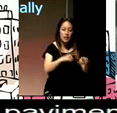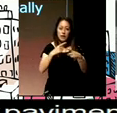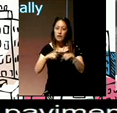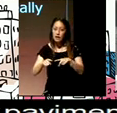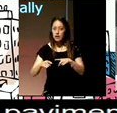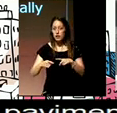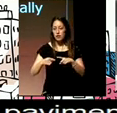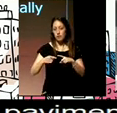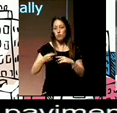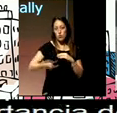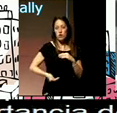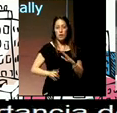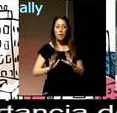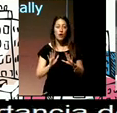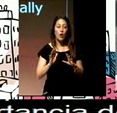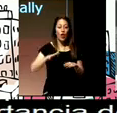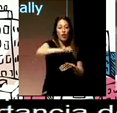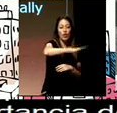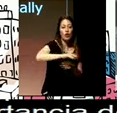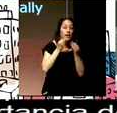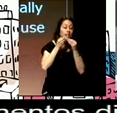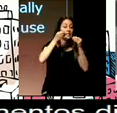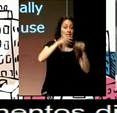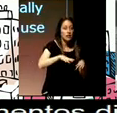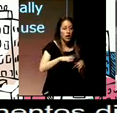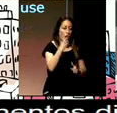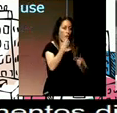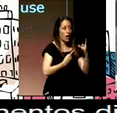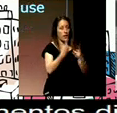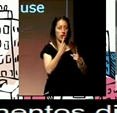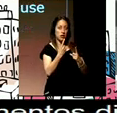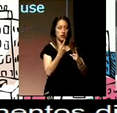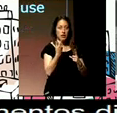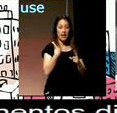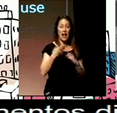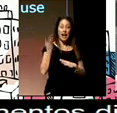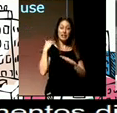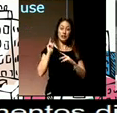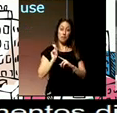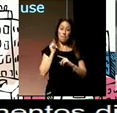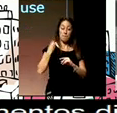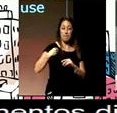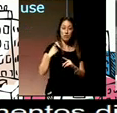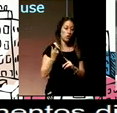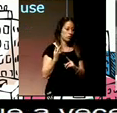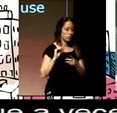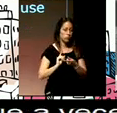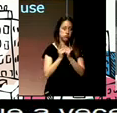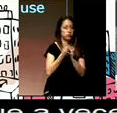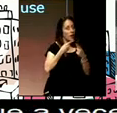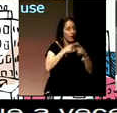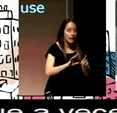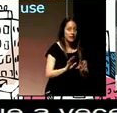It is important to use different kinds of pavement, and in historical areas, pavements are not the real ones.